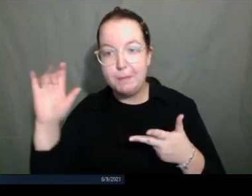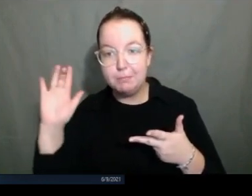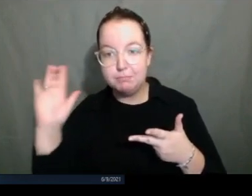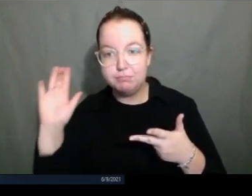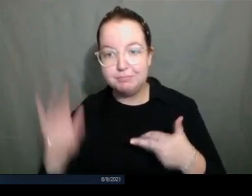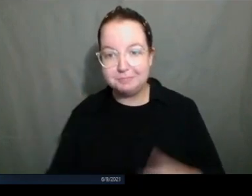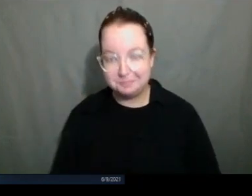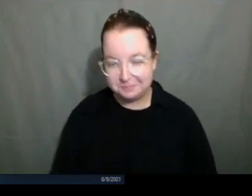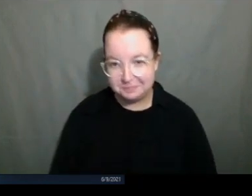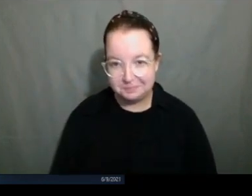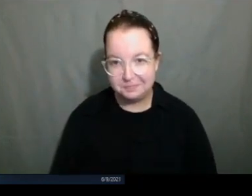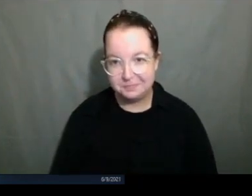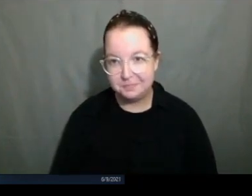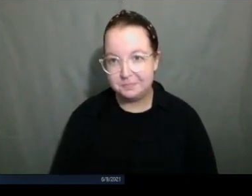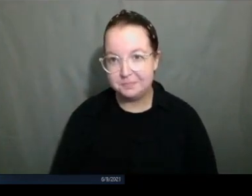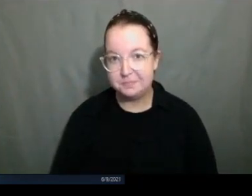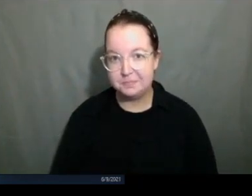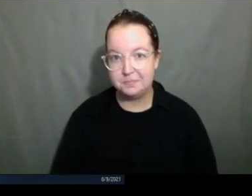here.